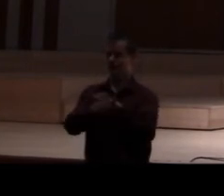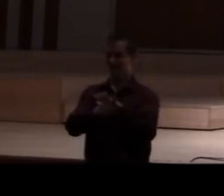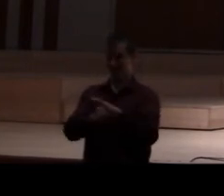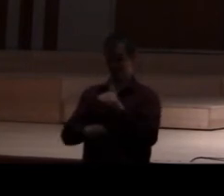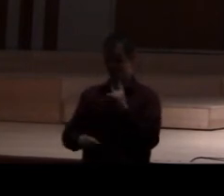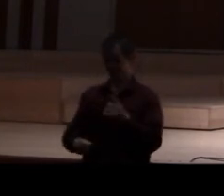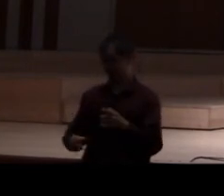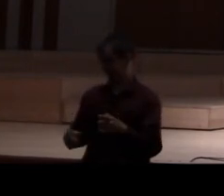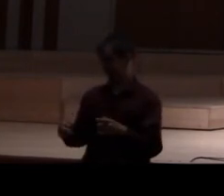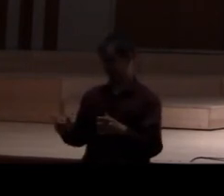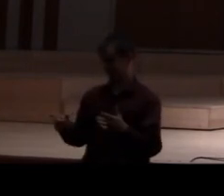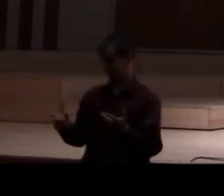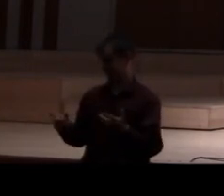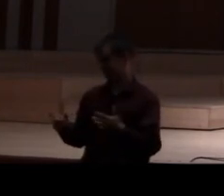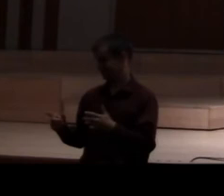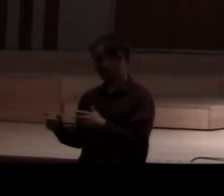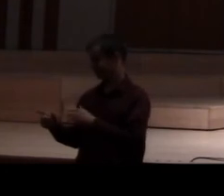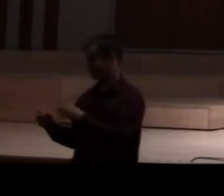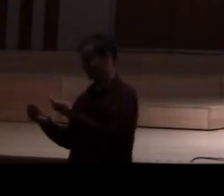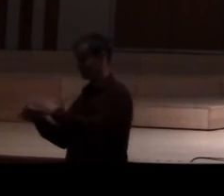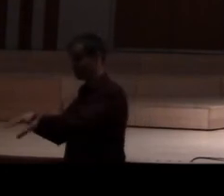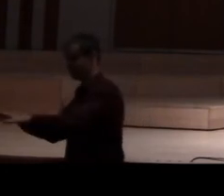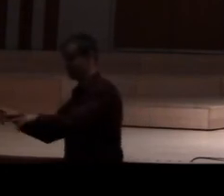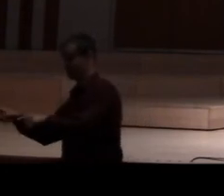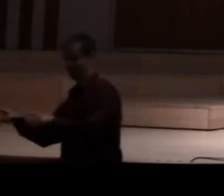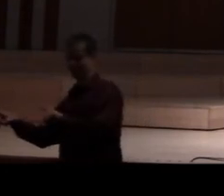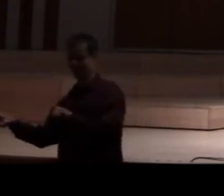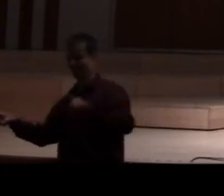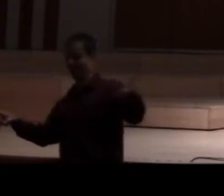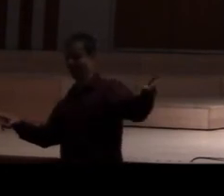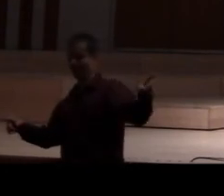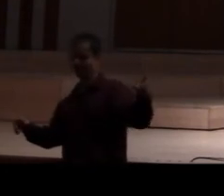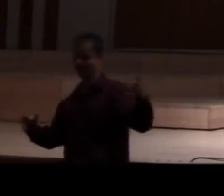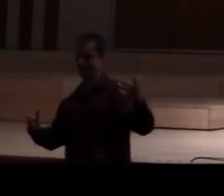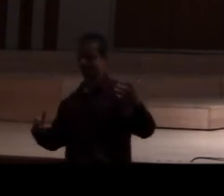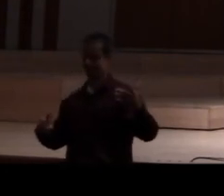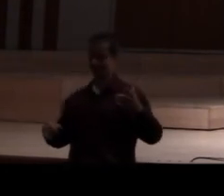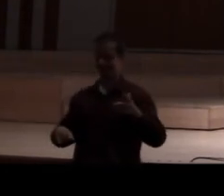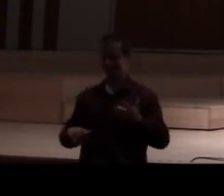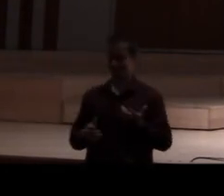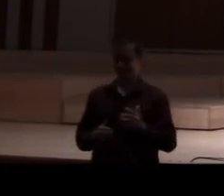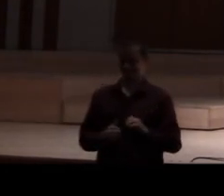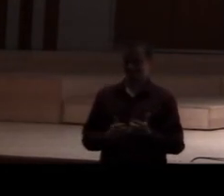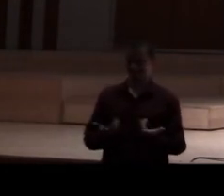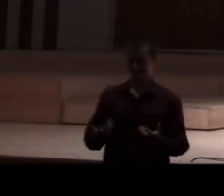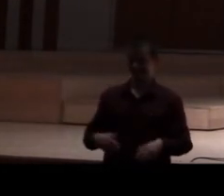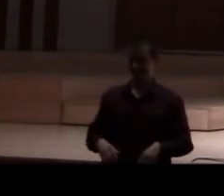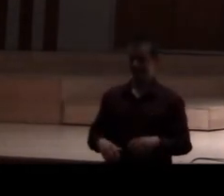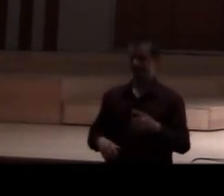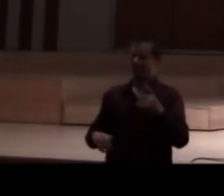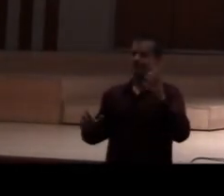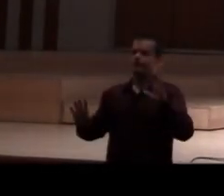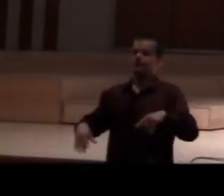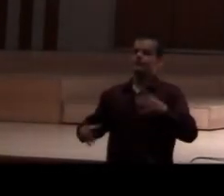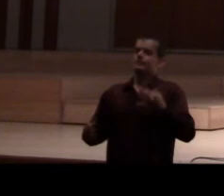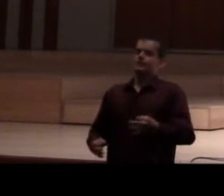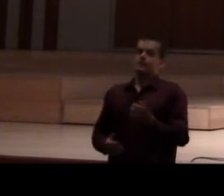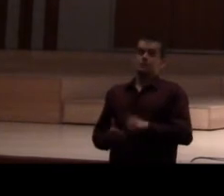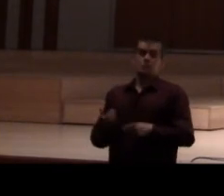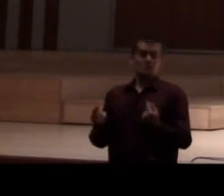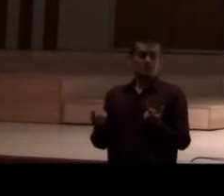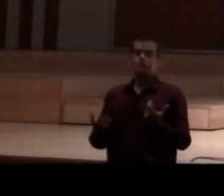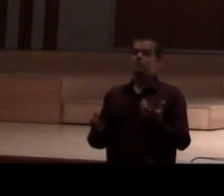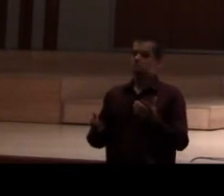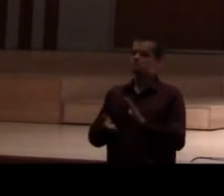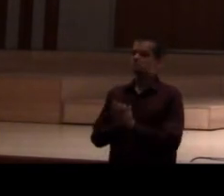without hitting, I guess, the Olympic Peninsula, I settled for the idea of being a teacher. I found